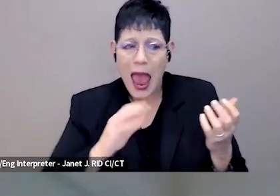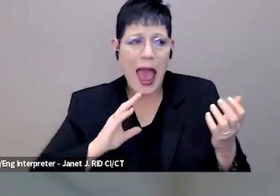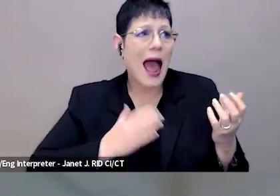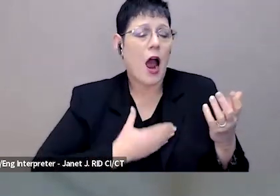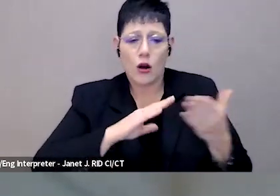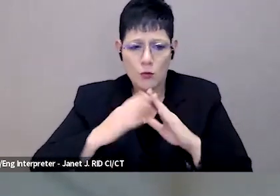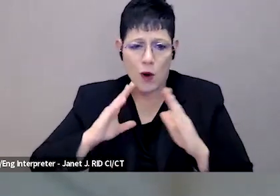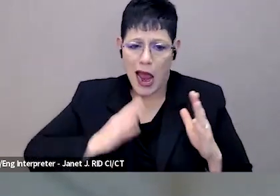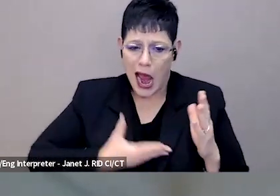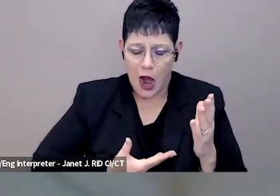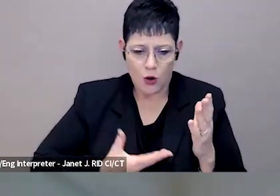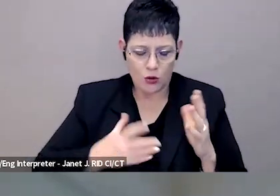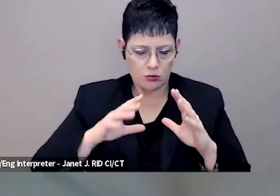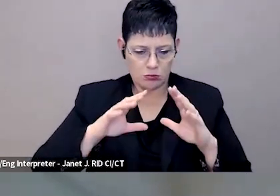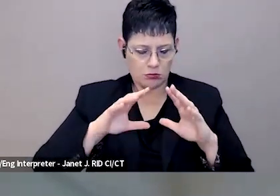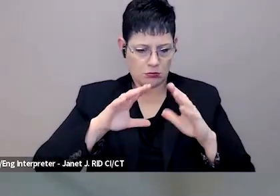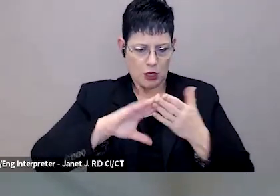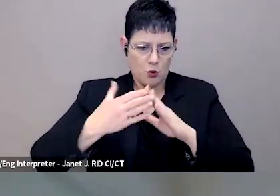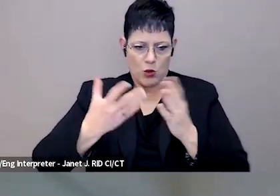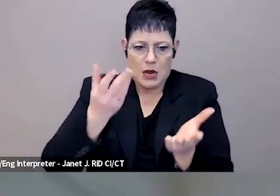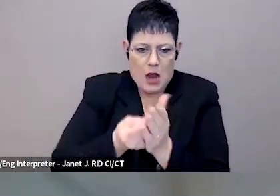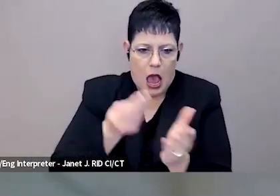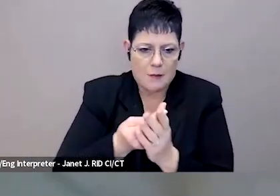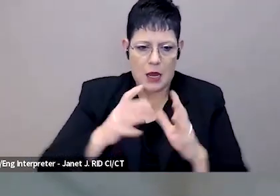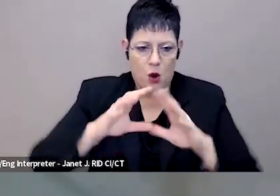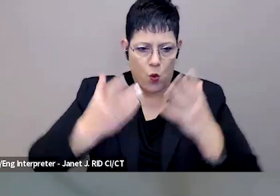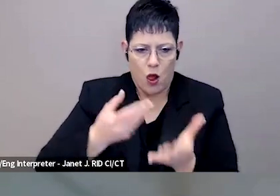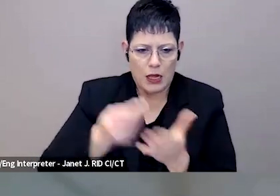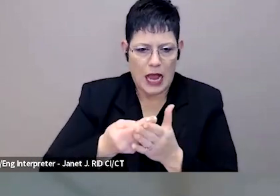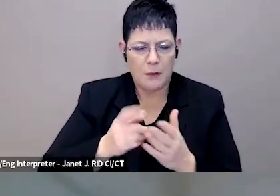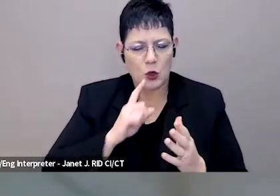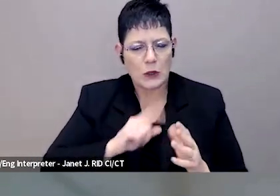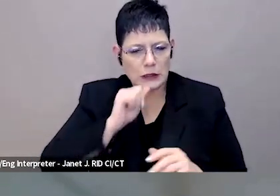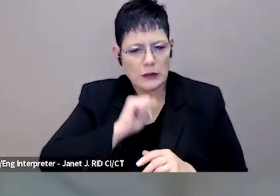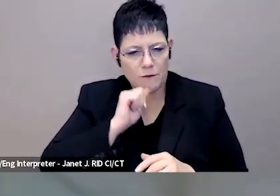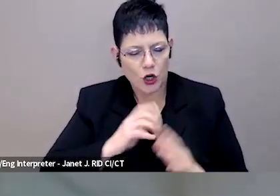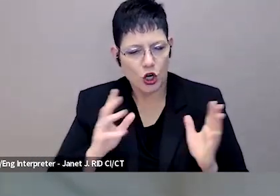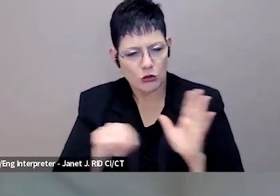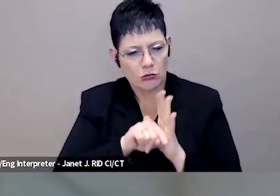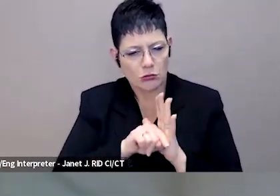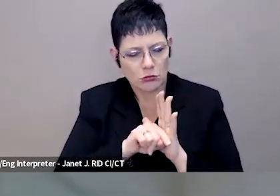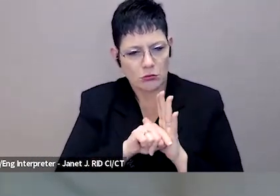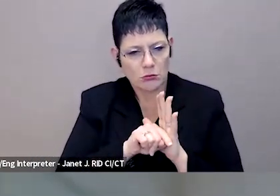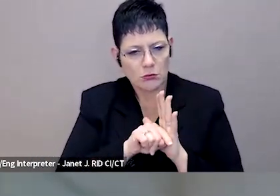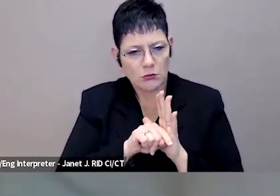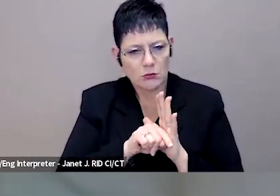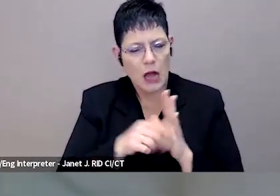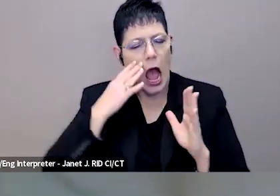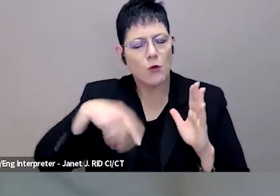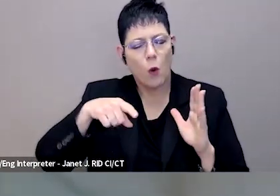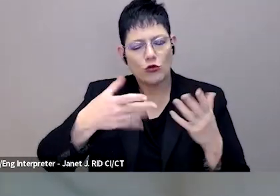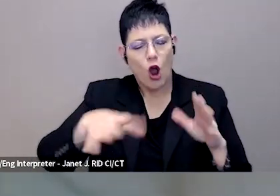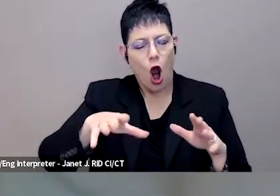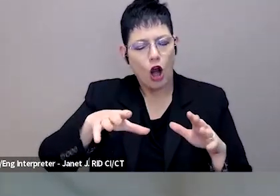economy all suffer the consequences. So to put a fine point on it, and I think this is already built into the strategy to